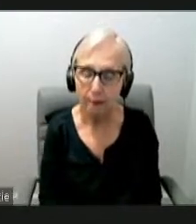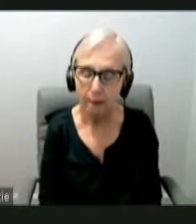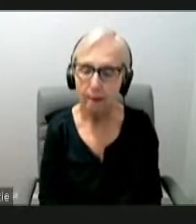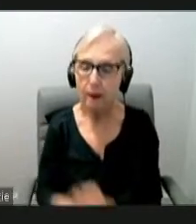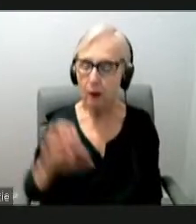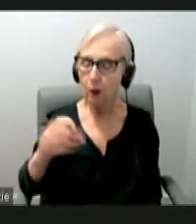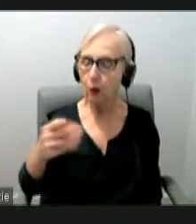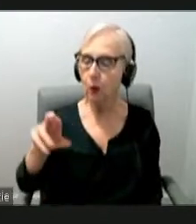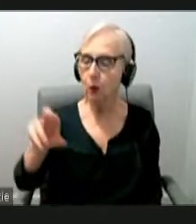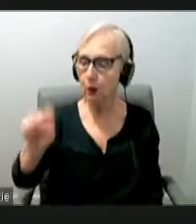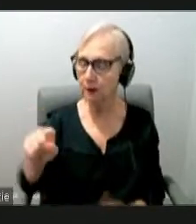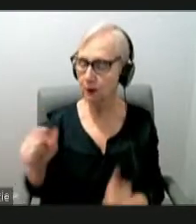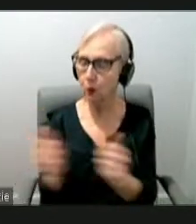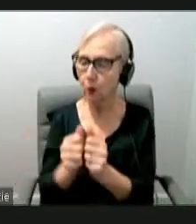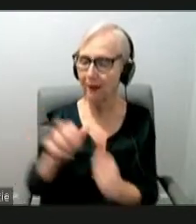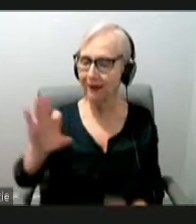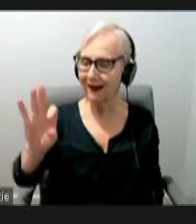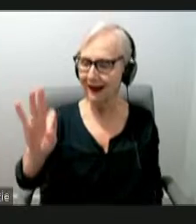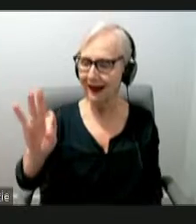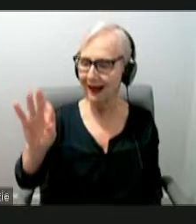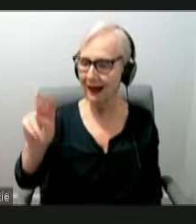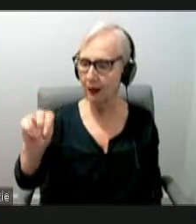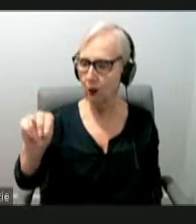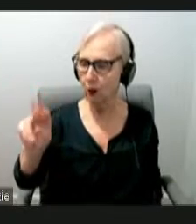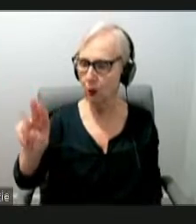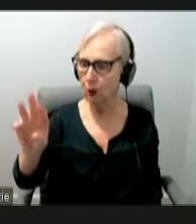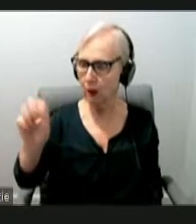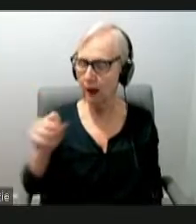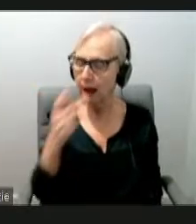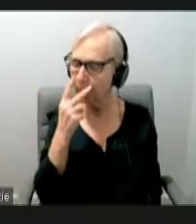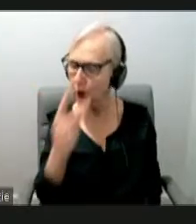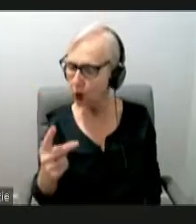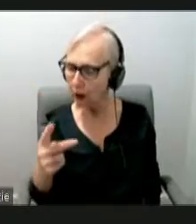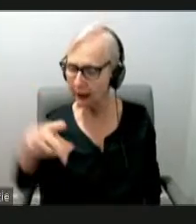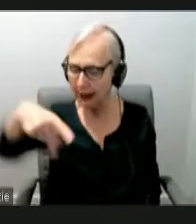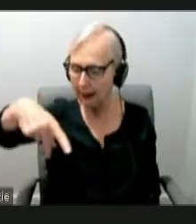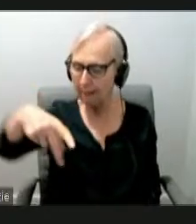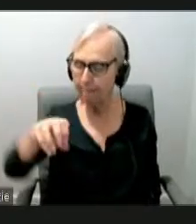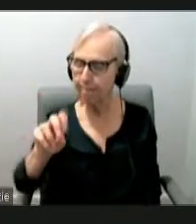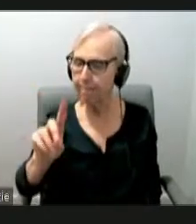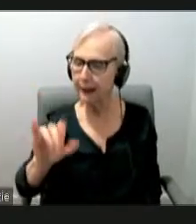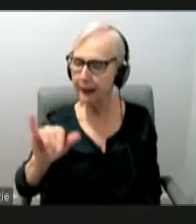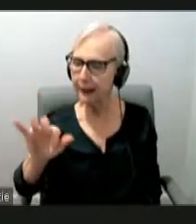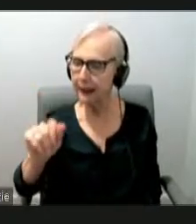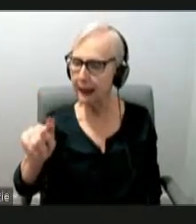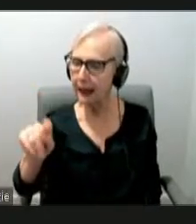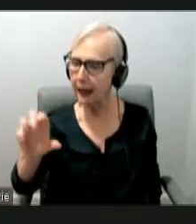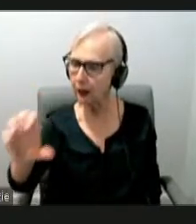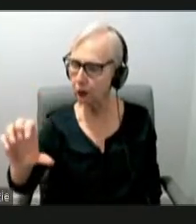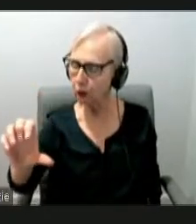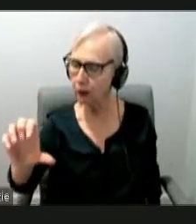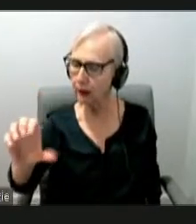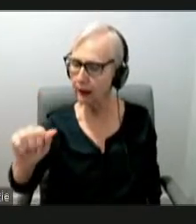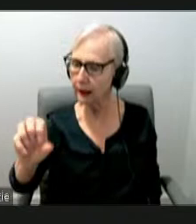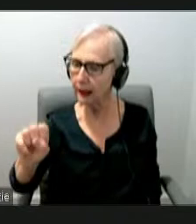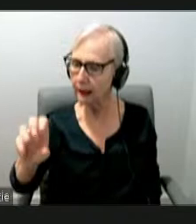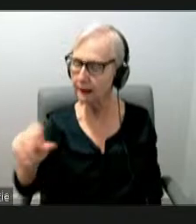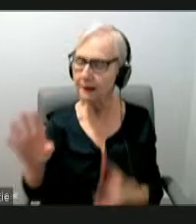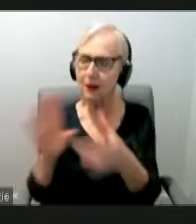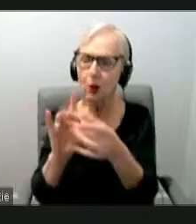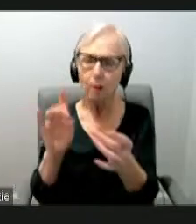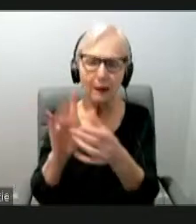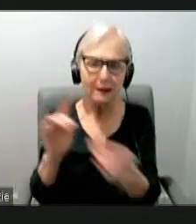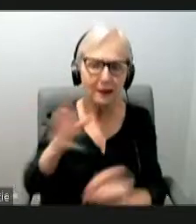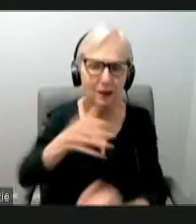Chris Van Veen with 9 News. I'm looking at your pediatric cases, and I'm wondering if there's any messaging for